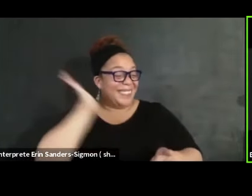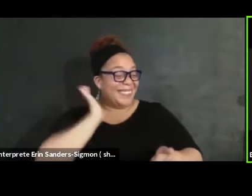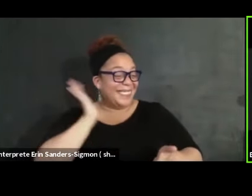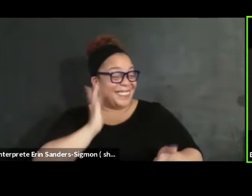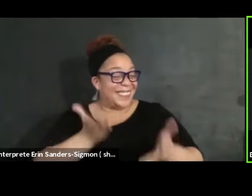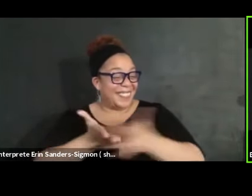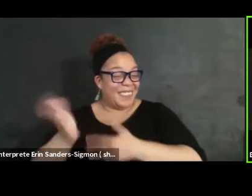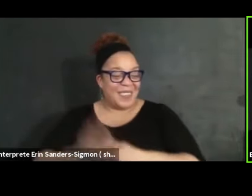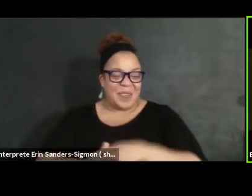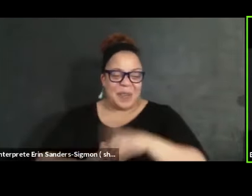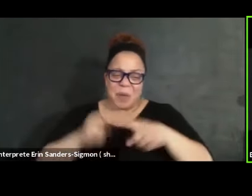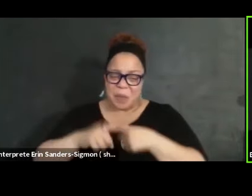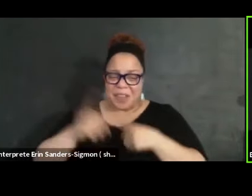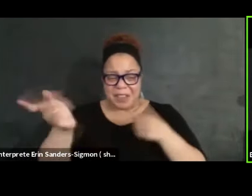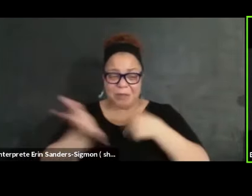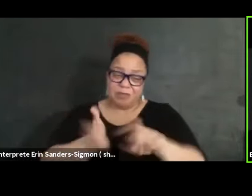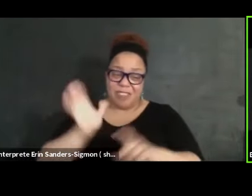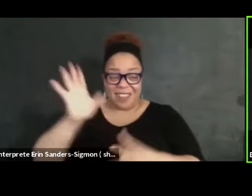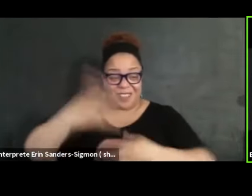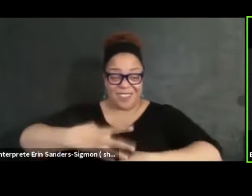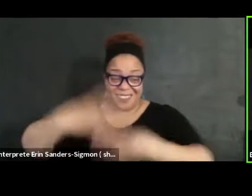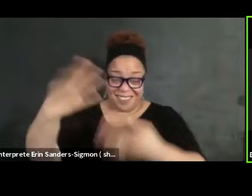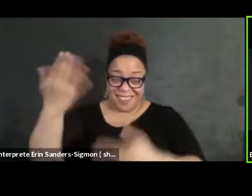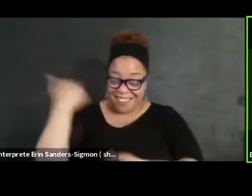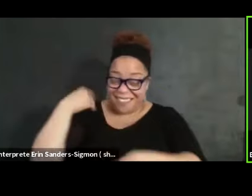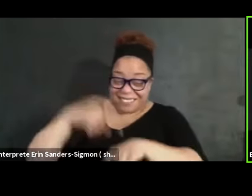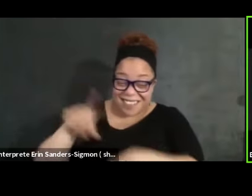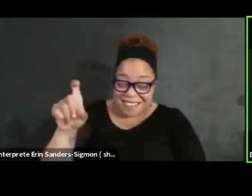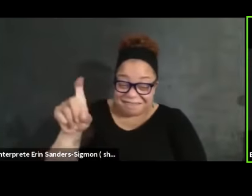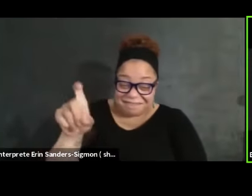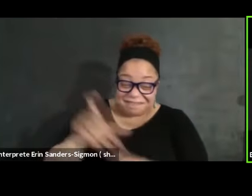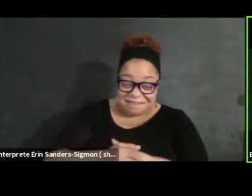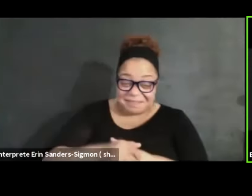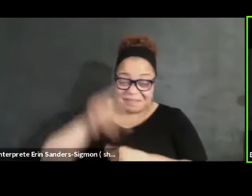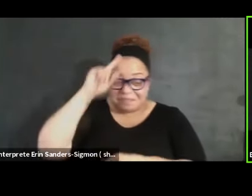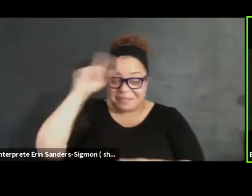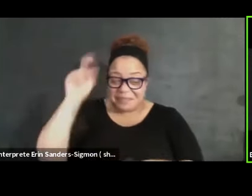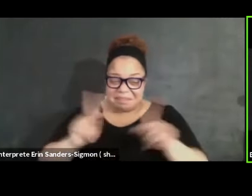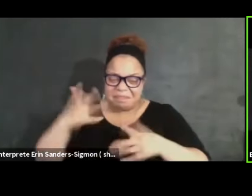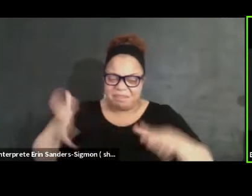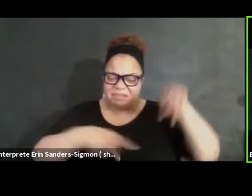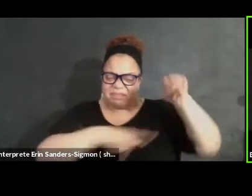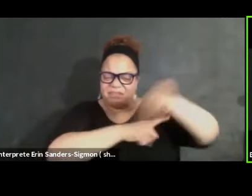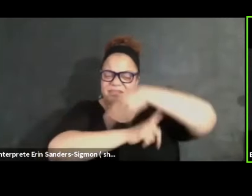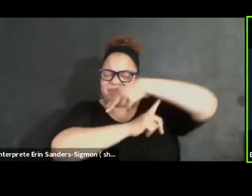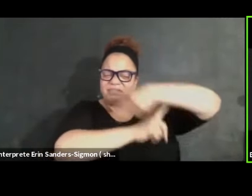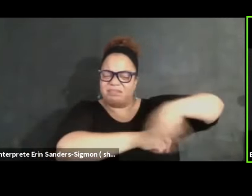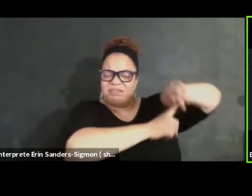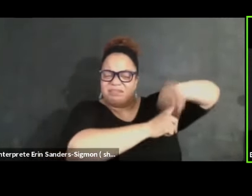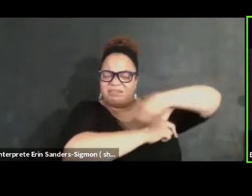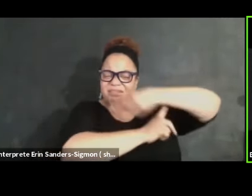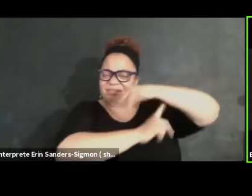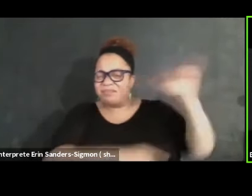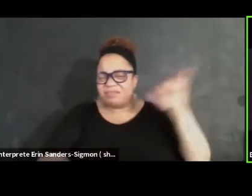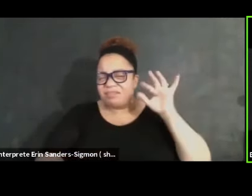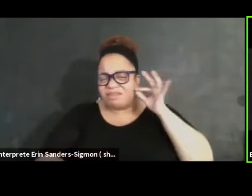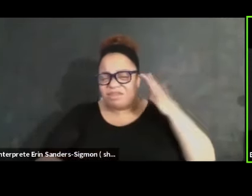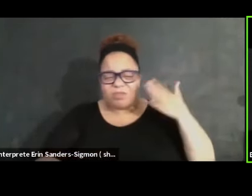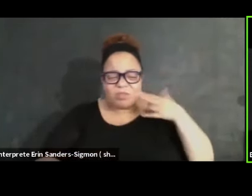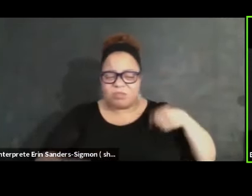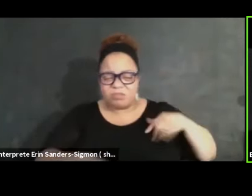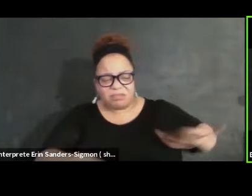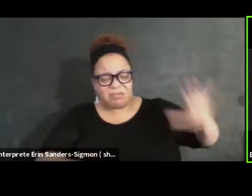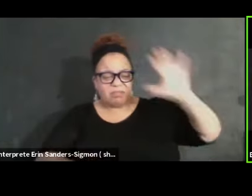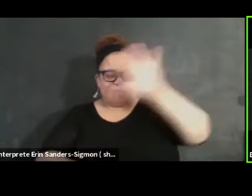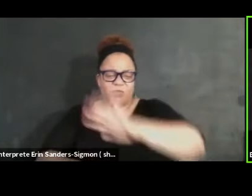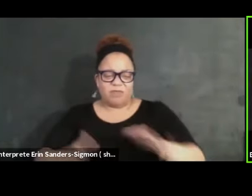last? Black people are hanging like strange fruit all over this nation. And the police are the ones you will call to conduct the investigation. If